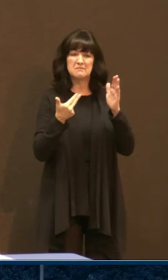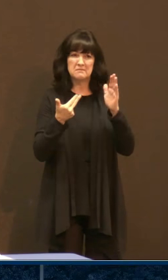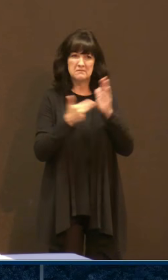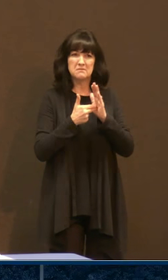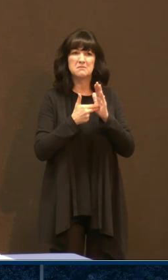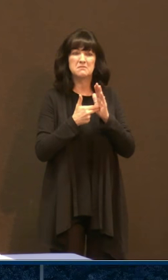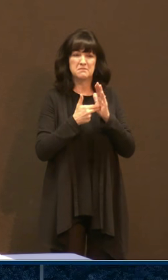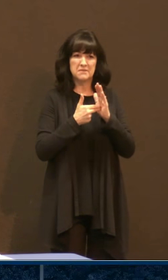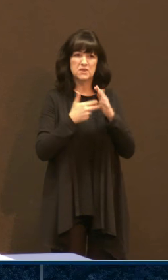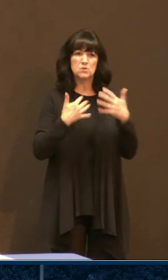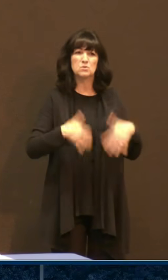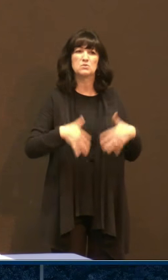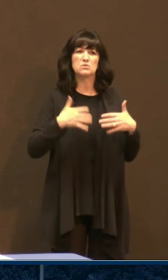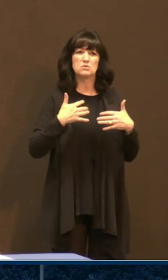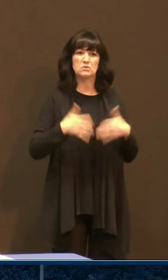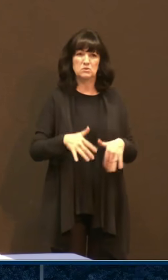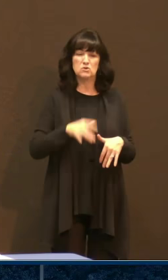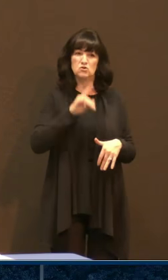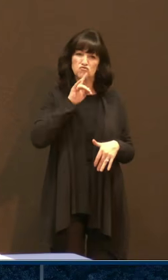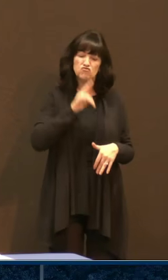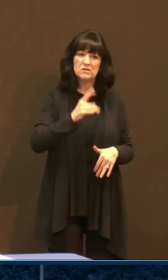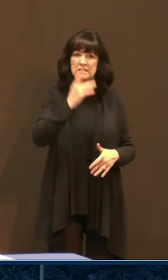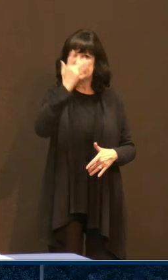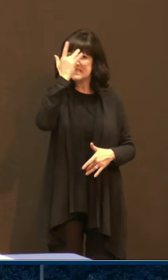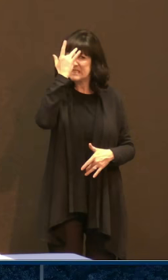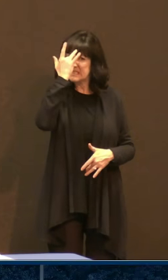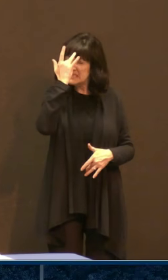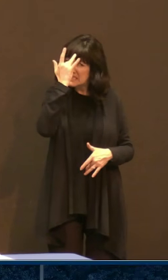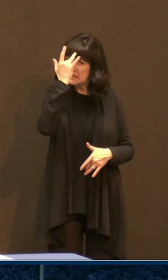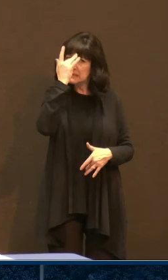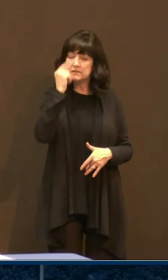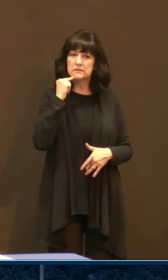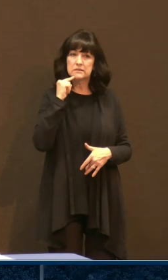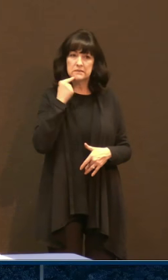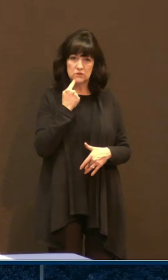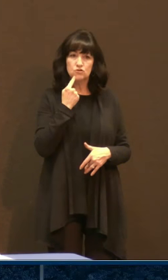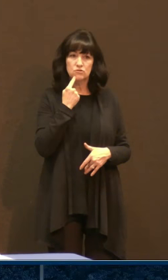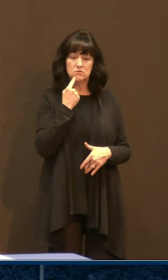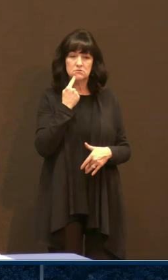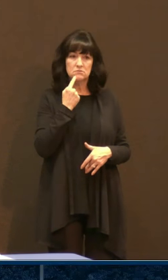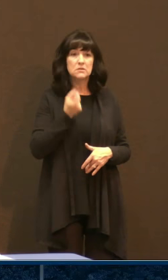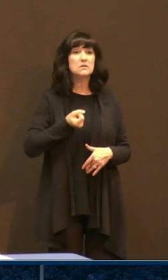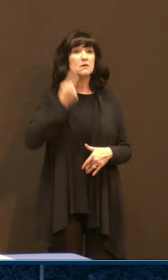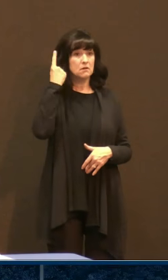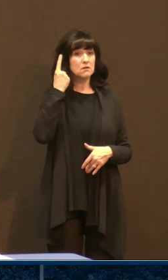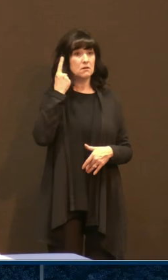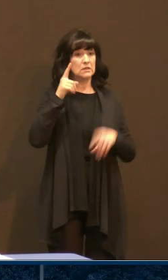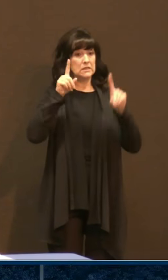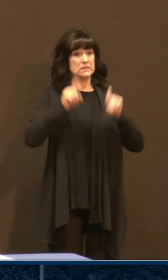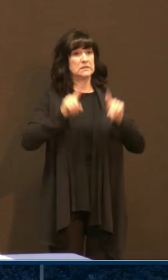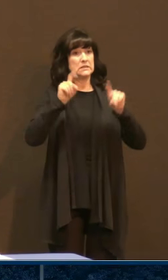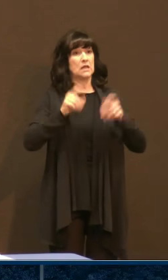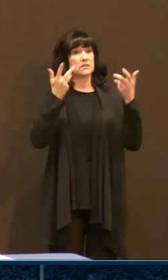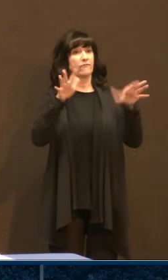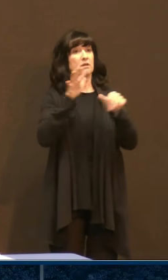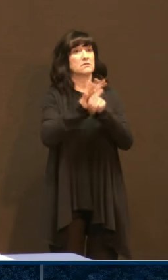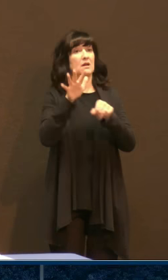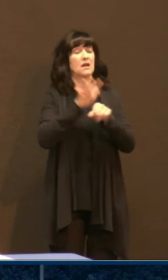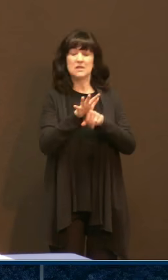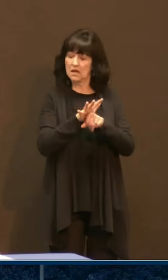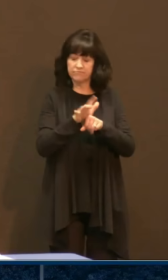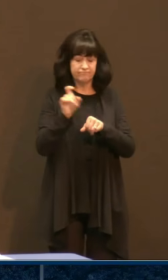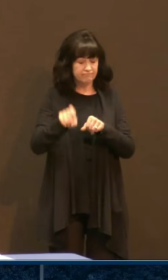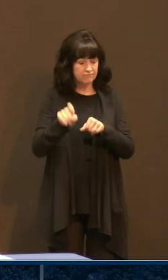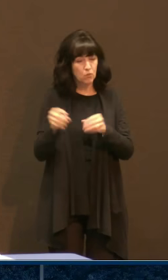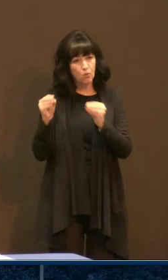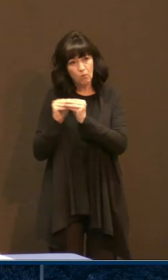with COVID-19. We know we're not doing enough testing. We will be as we move forward. Dr. Rattay and her team are working on